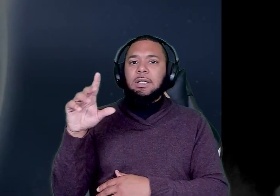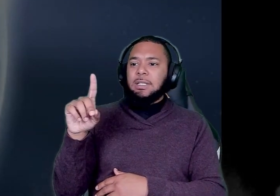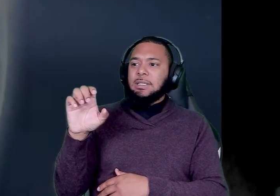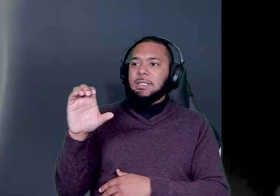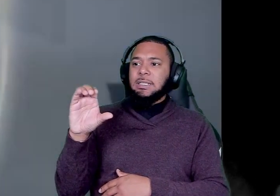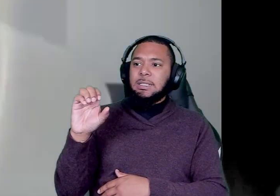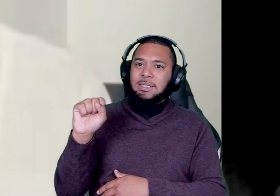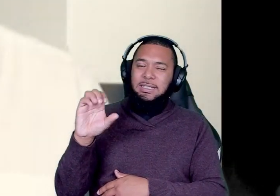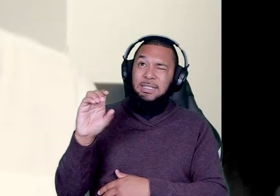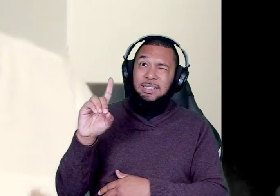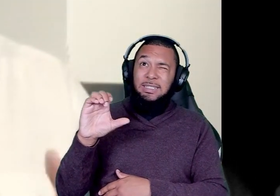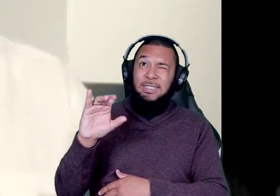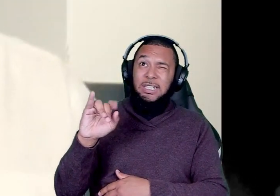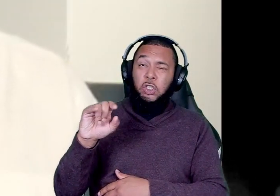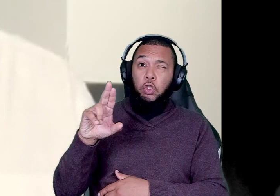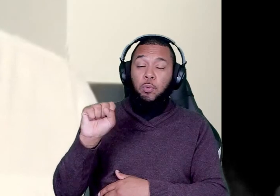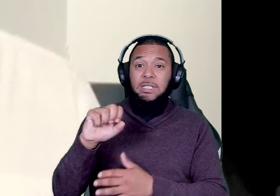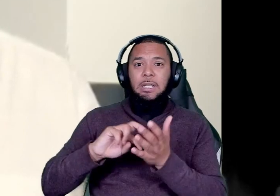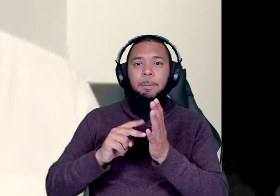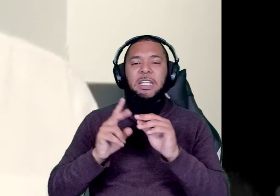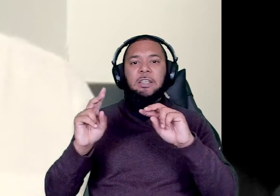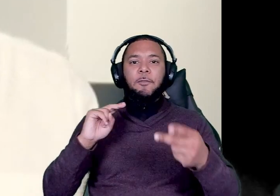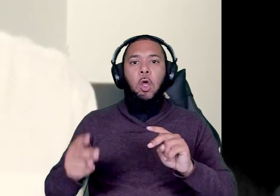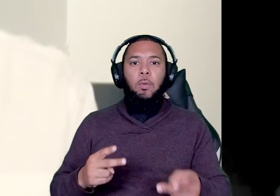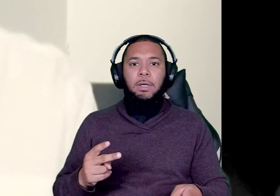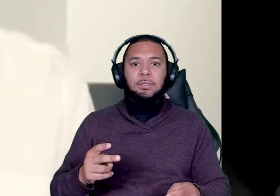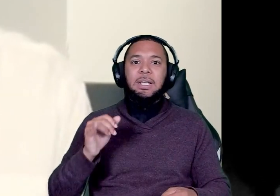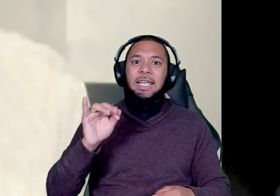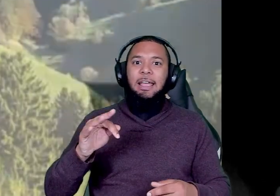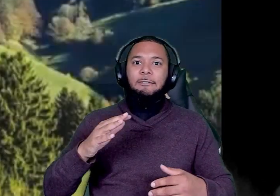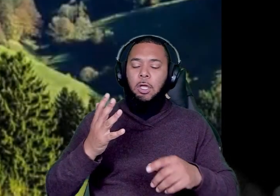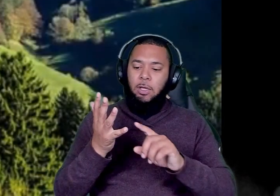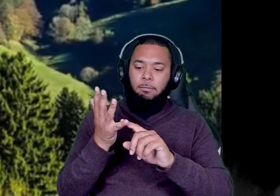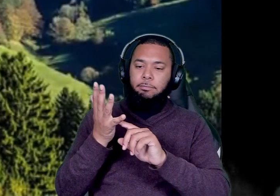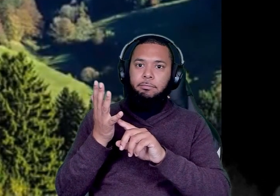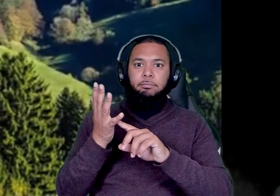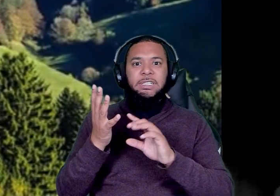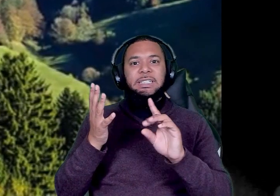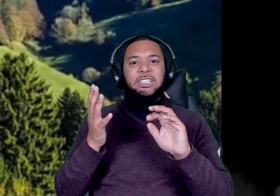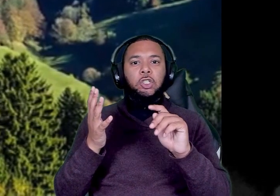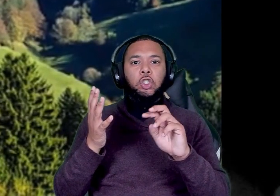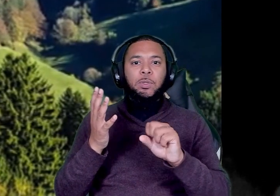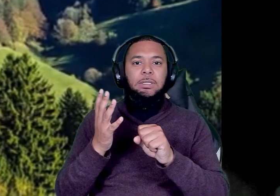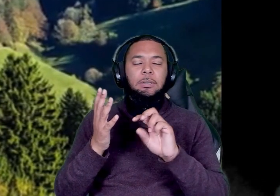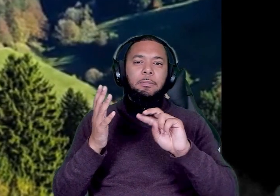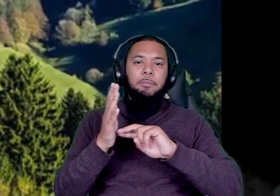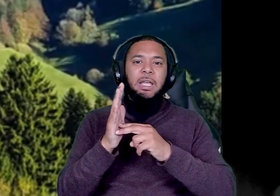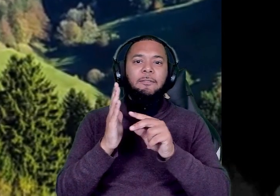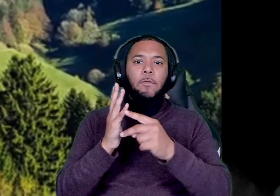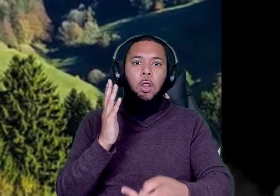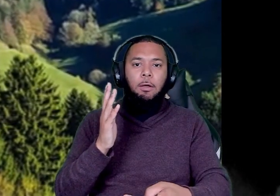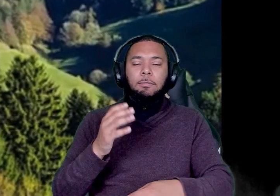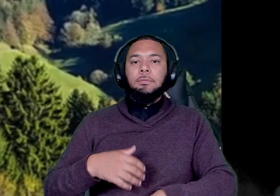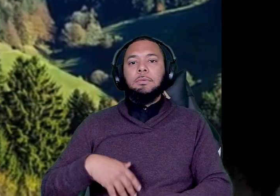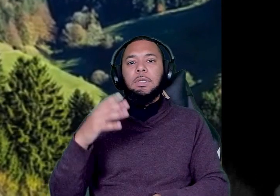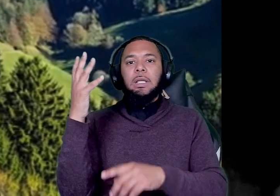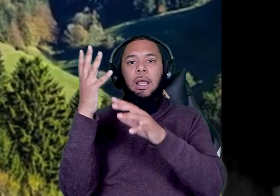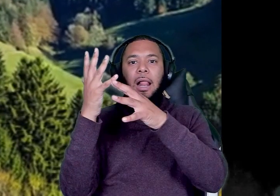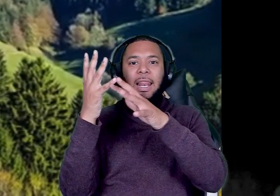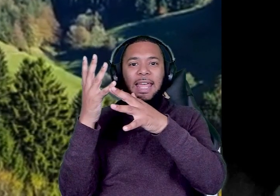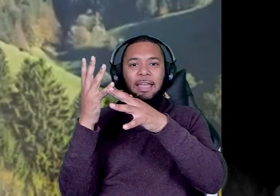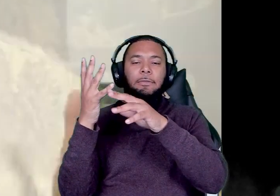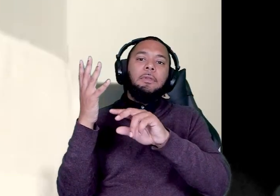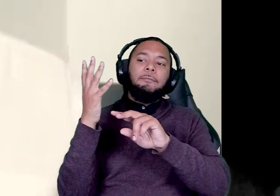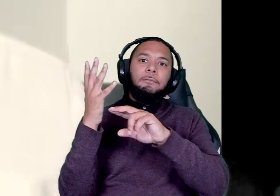off. And so if you have a deciduous appendage, it falls off. If you have a deciduous leaf, it falls off. And